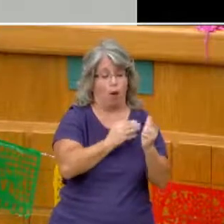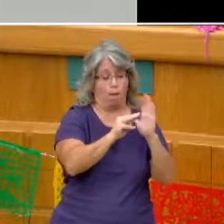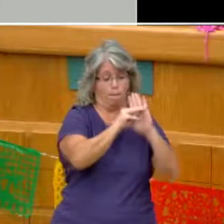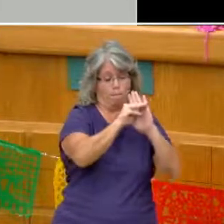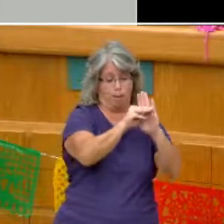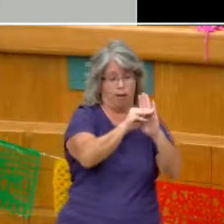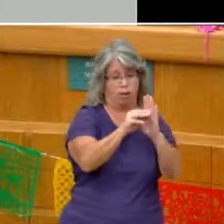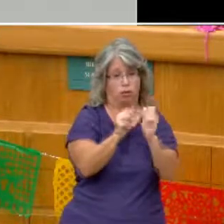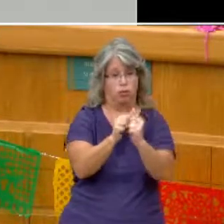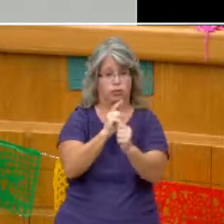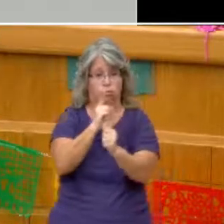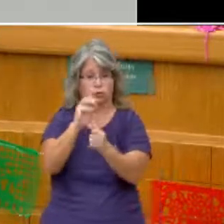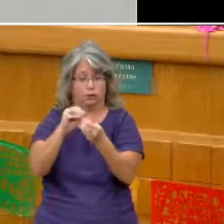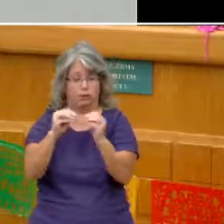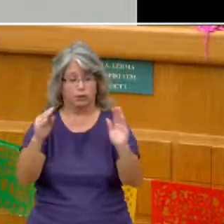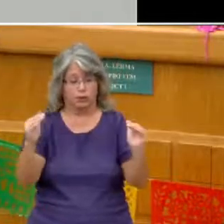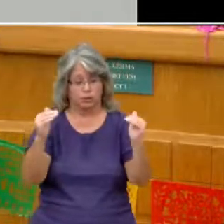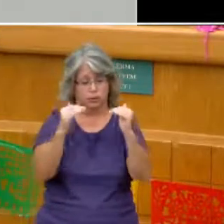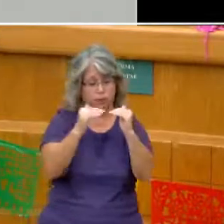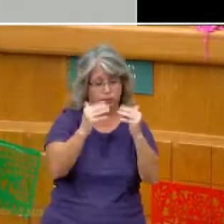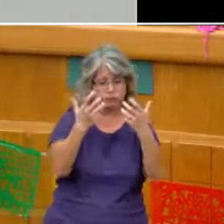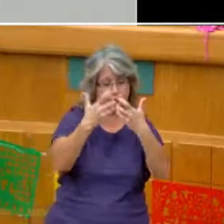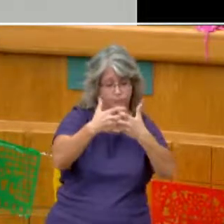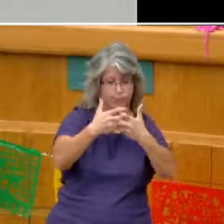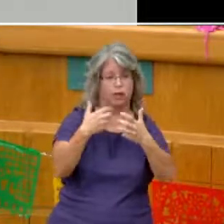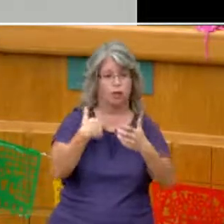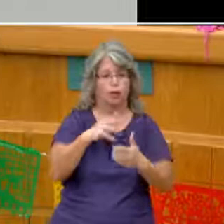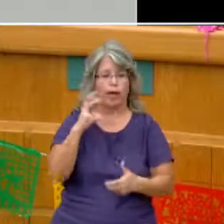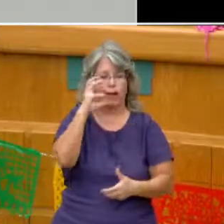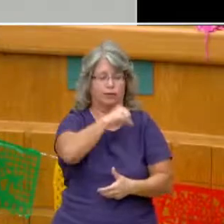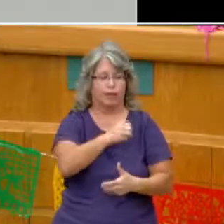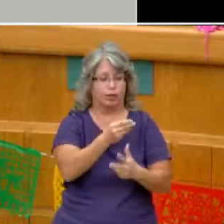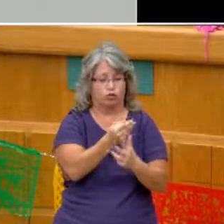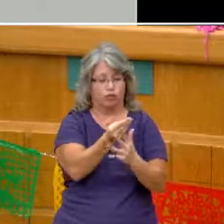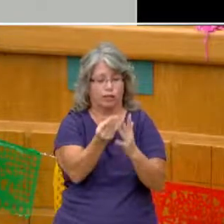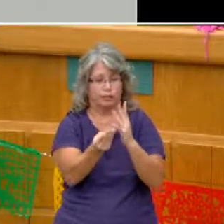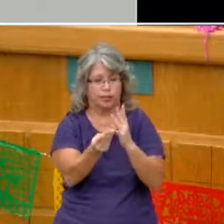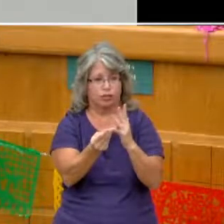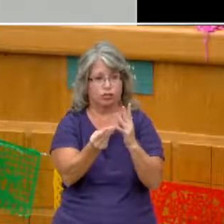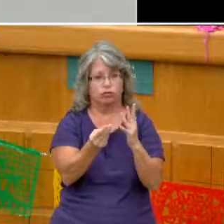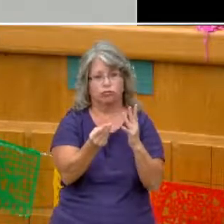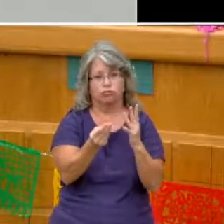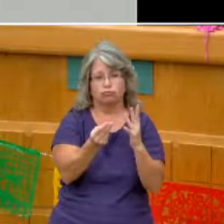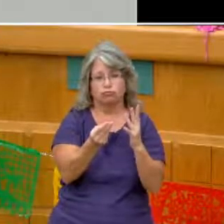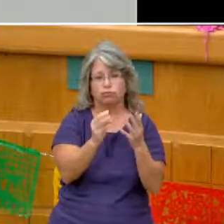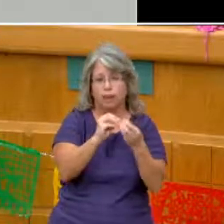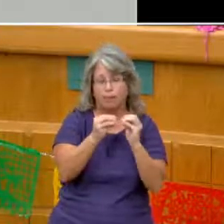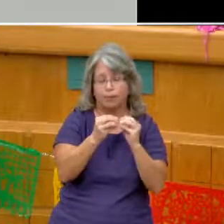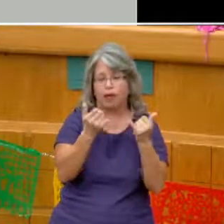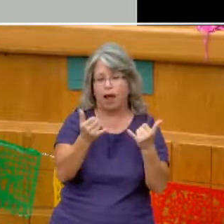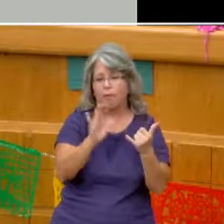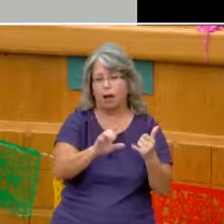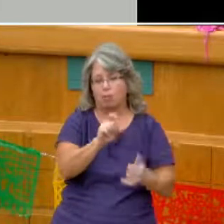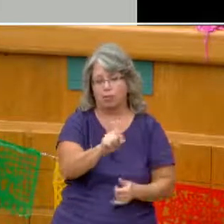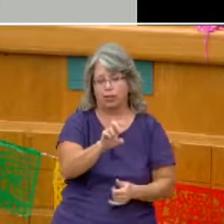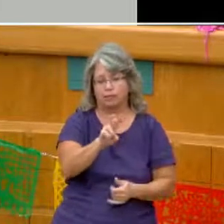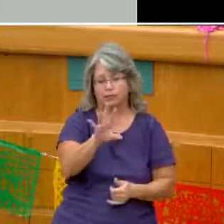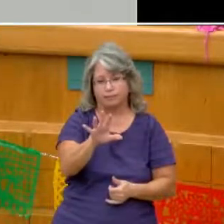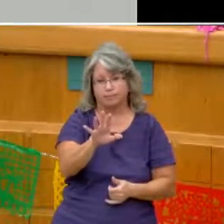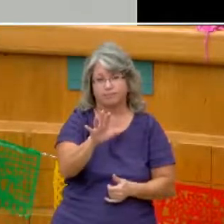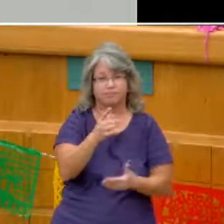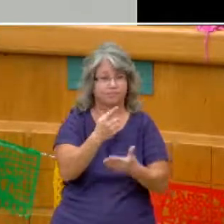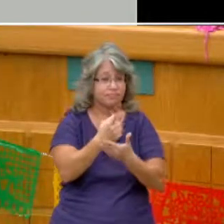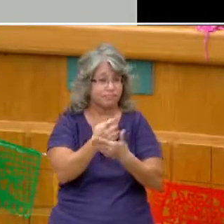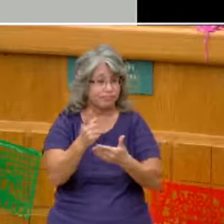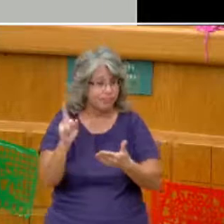the transmission rate right now is about 0.75. Cases are slowing down. I would liken it to last week, we were slamming on the